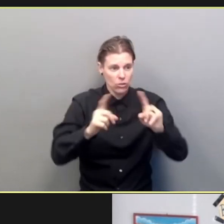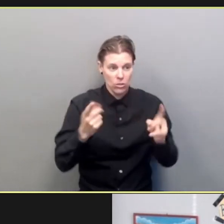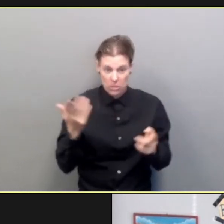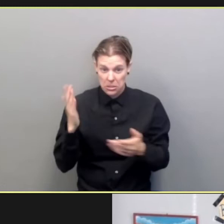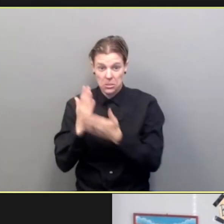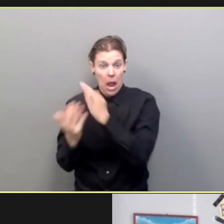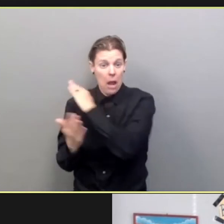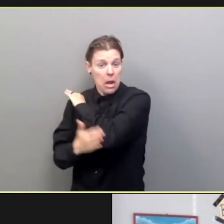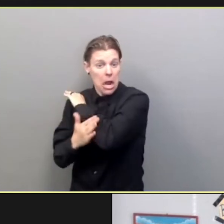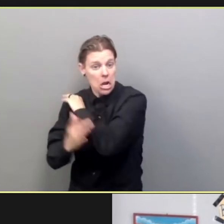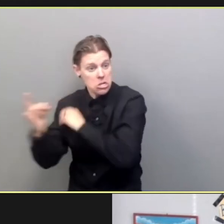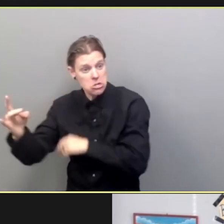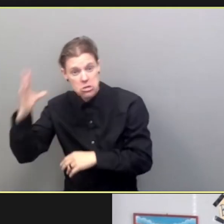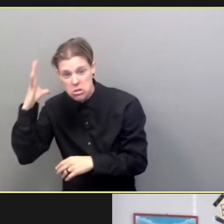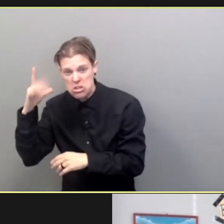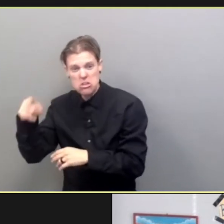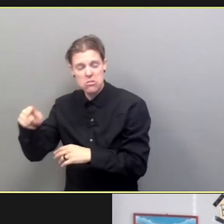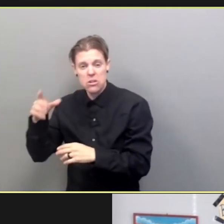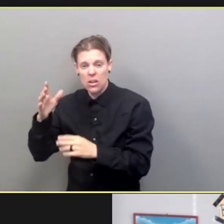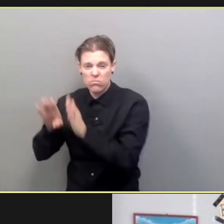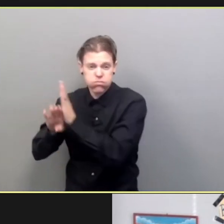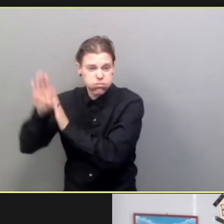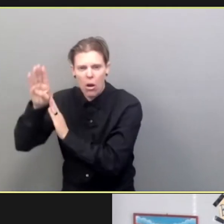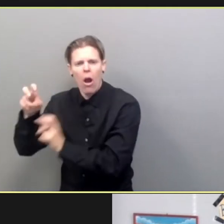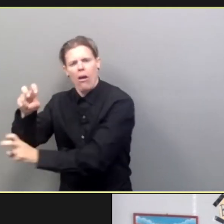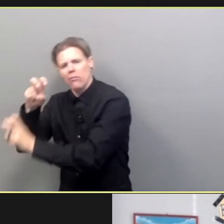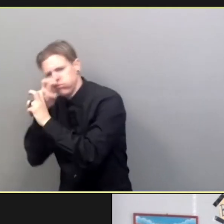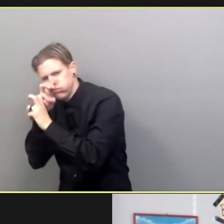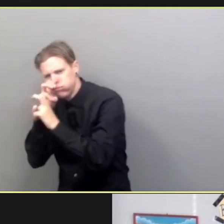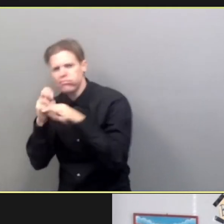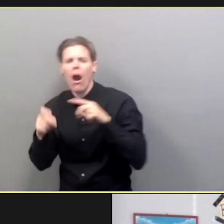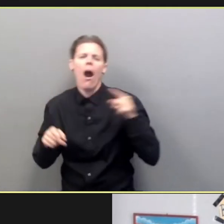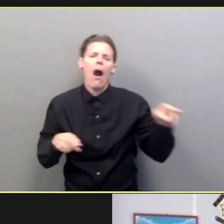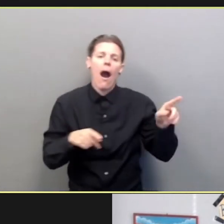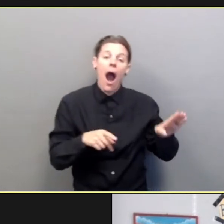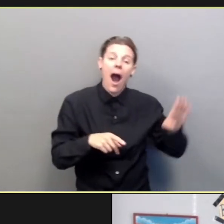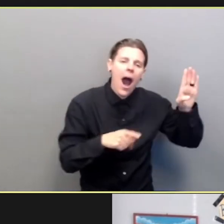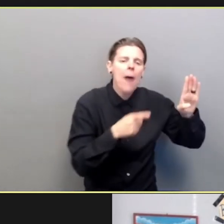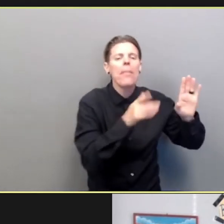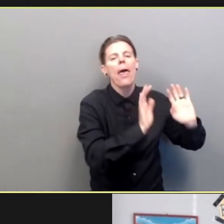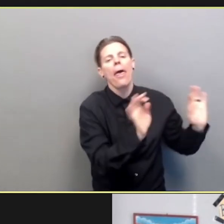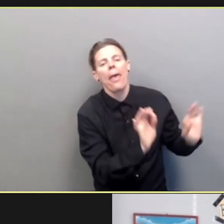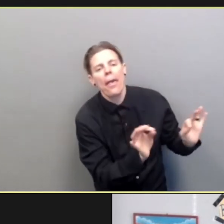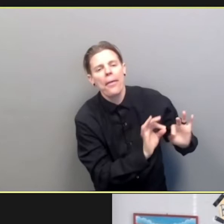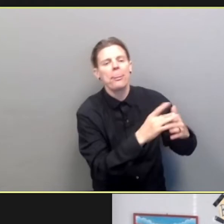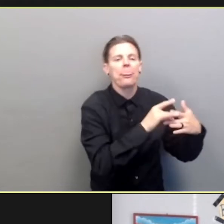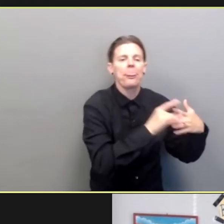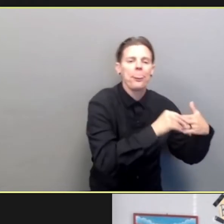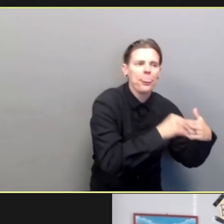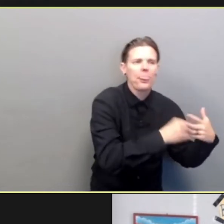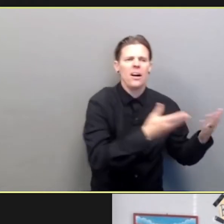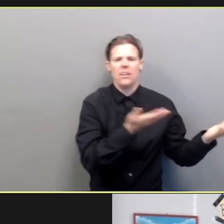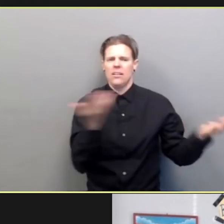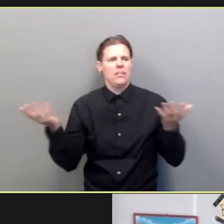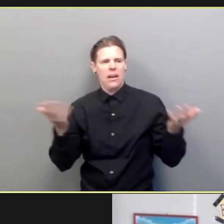is it just off the table? This is just something we're not going to go back to because we're all burned out on restrictions.